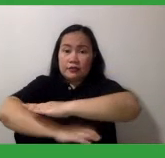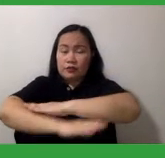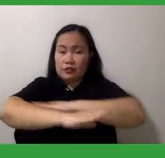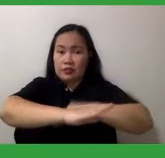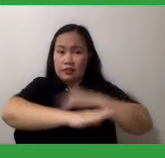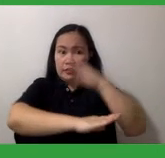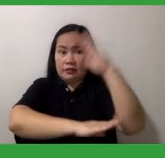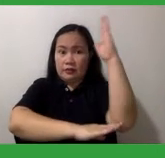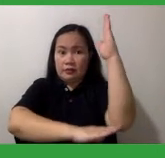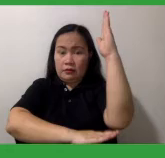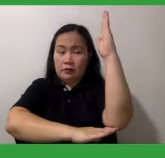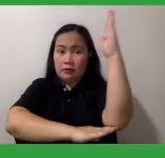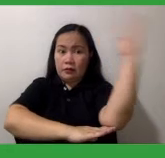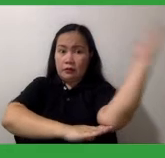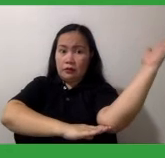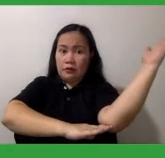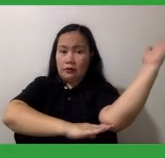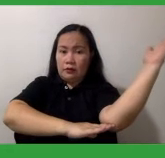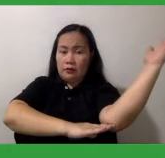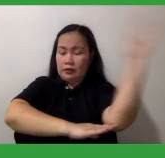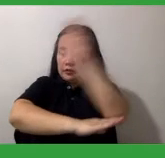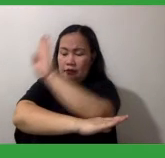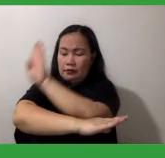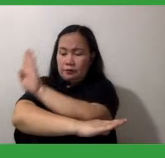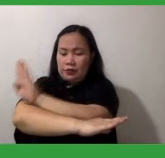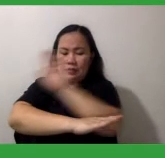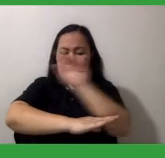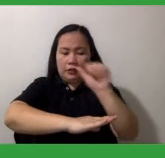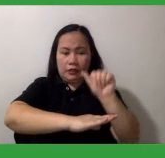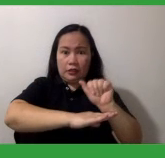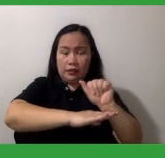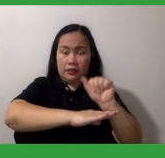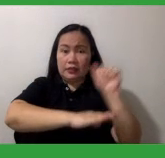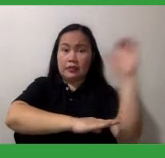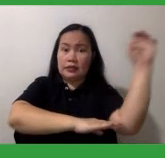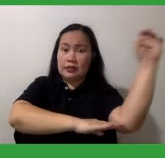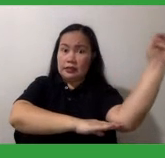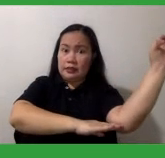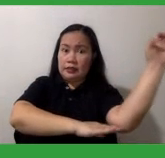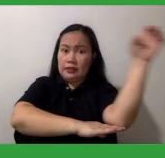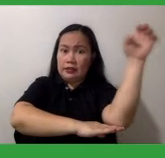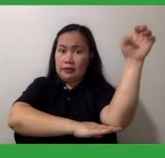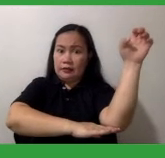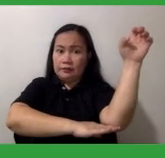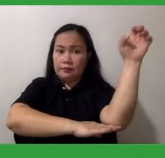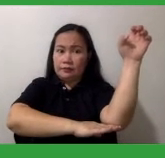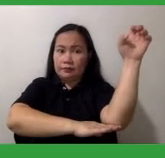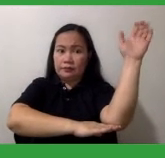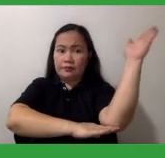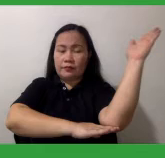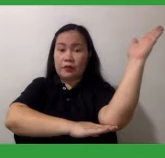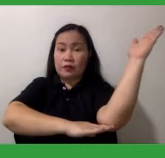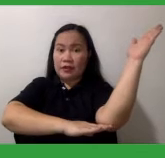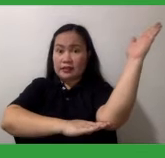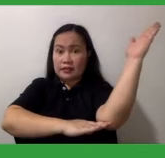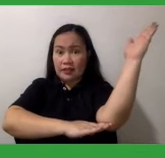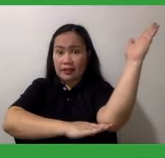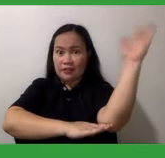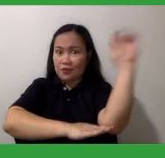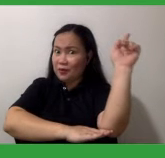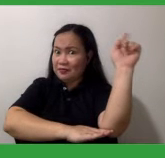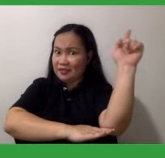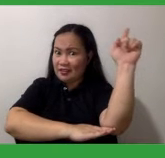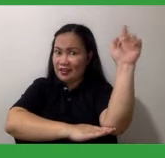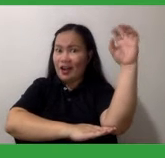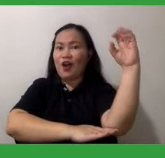tayo magdodraw ng line. So, yung 0 ay nasa inner scale, so gamitin natin yung mga